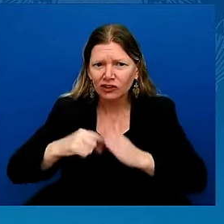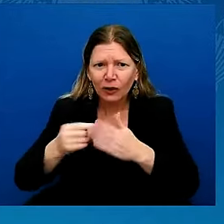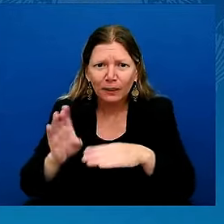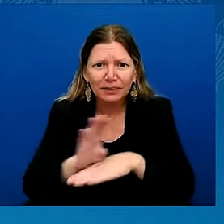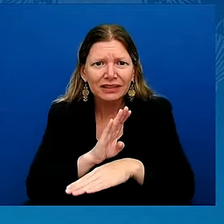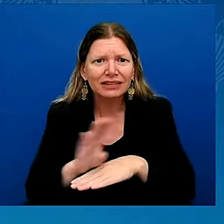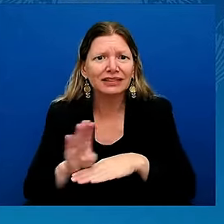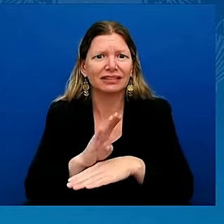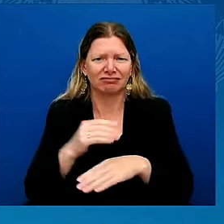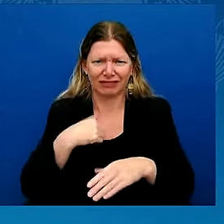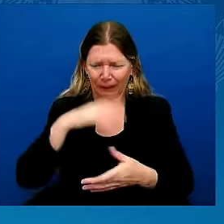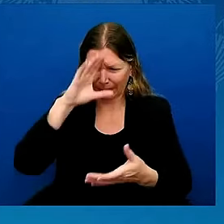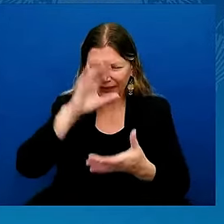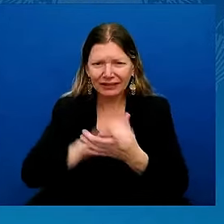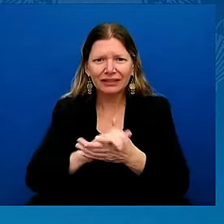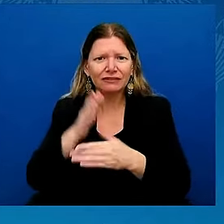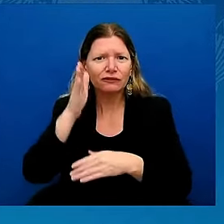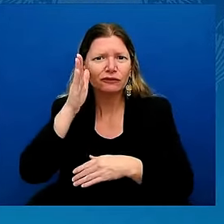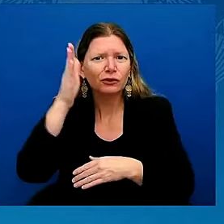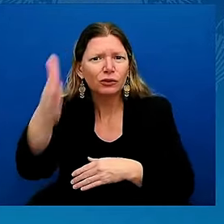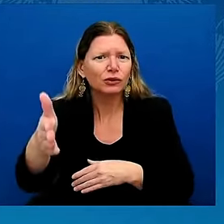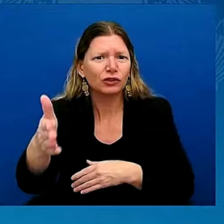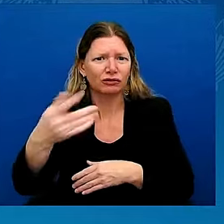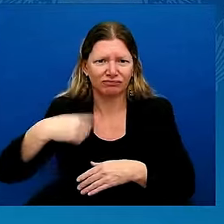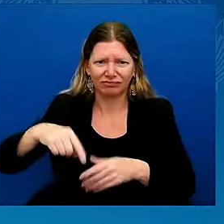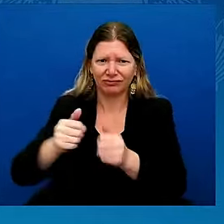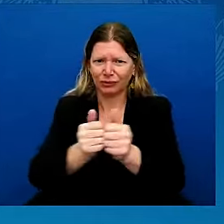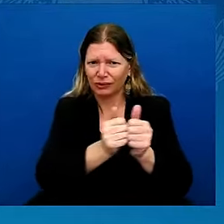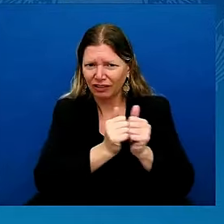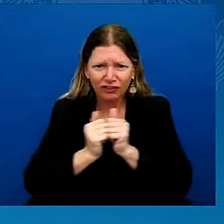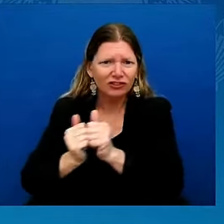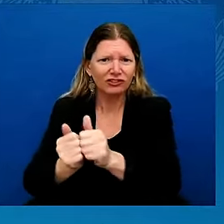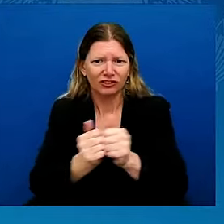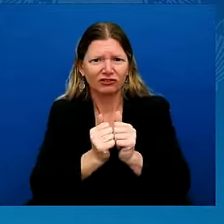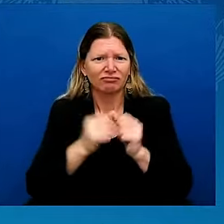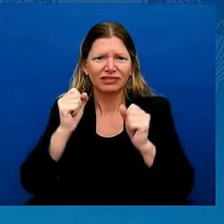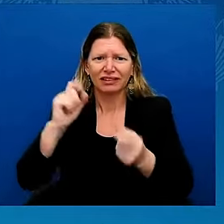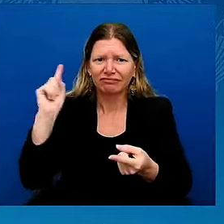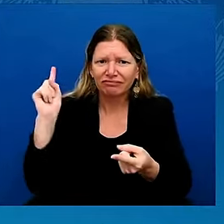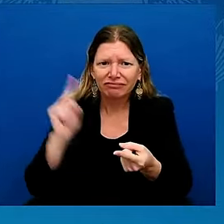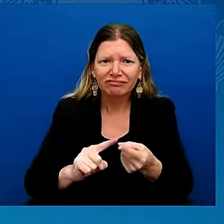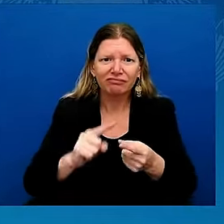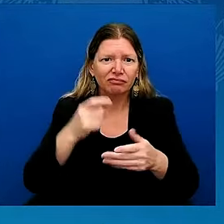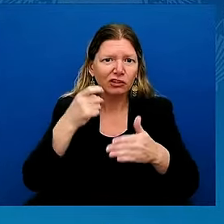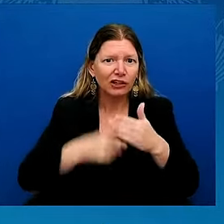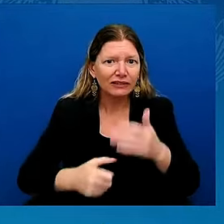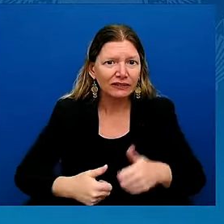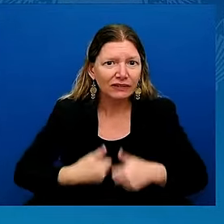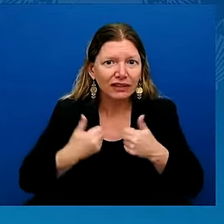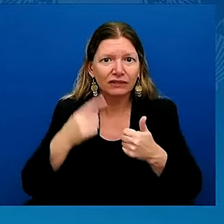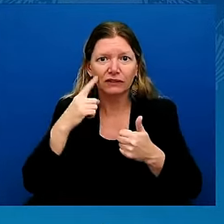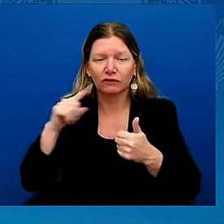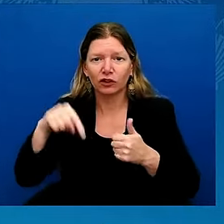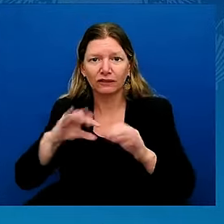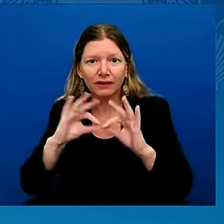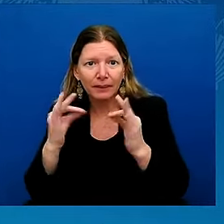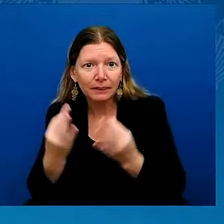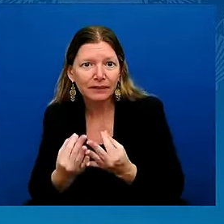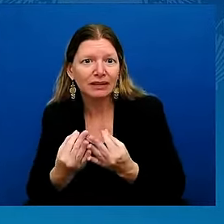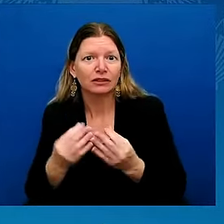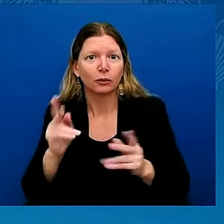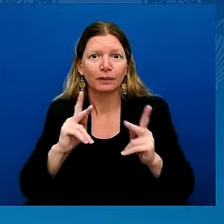can lower the cost of living for America's families so that people have an opportunity not just to get by, but to get